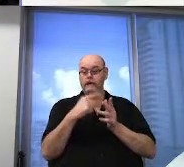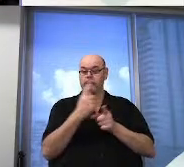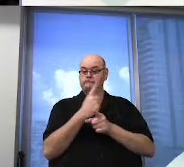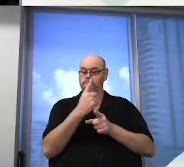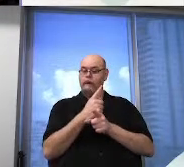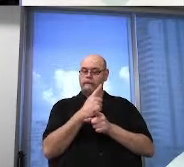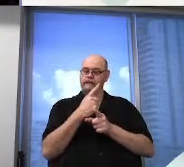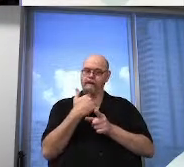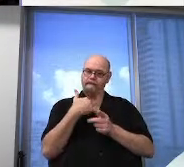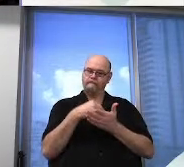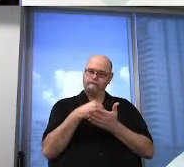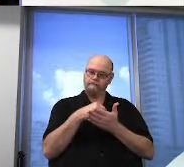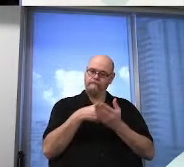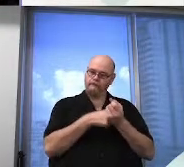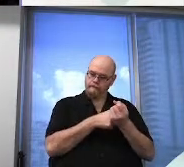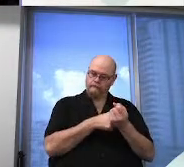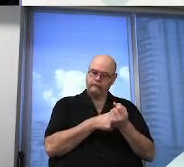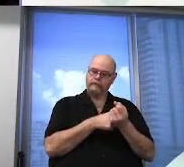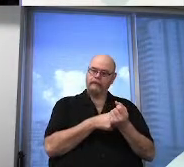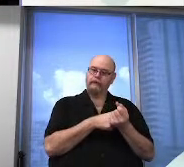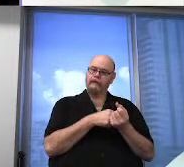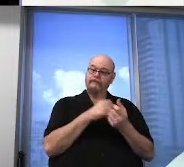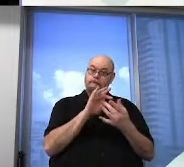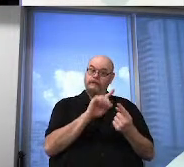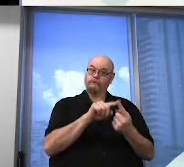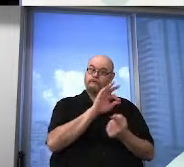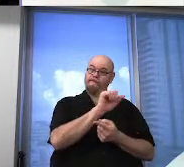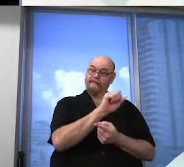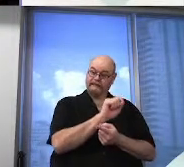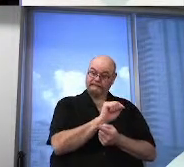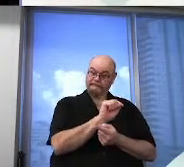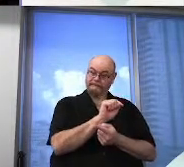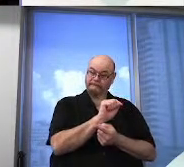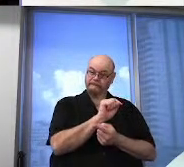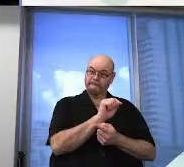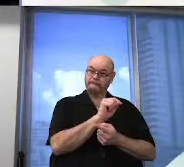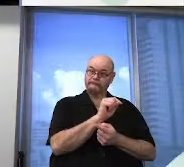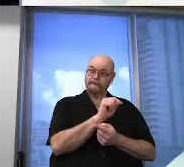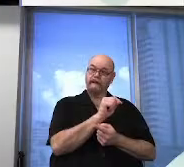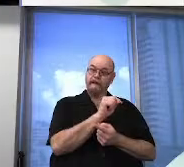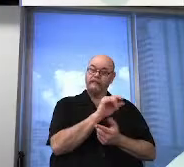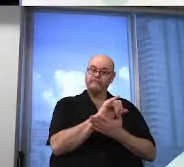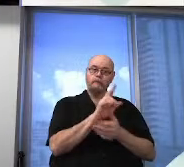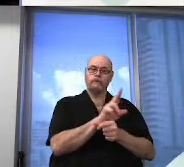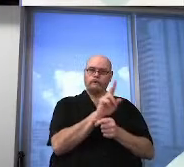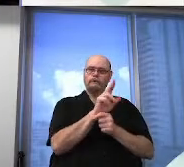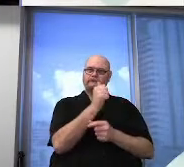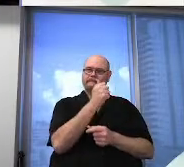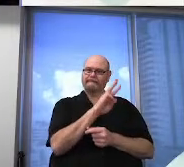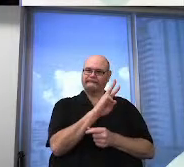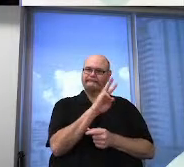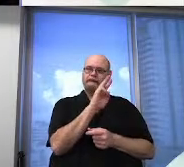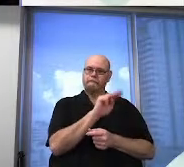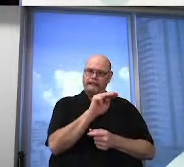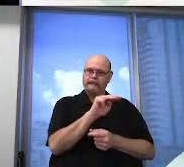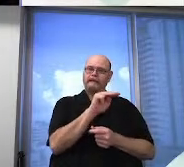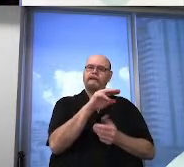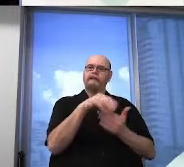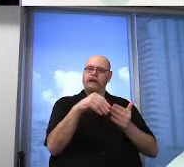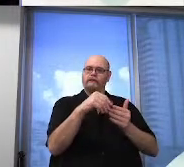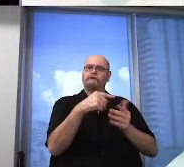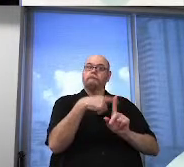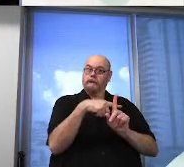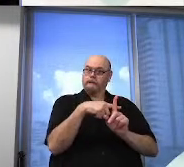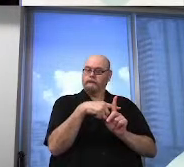properly allocated, whether it's hazard mitigation directly to the FAST, to ensure we maximize the use of the $60 million